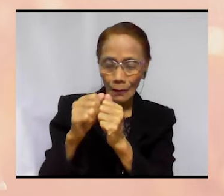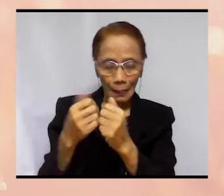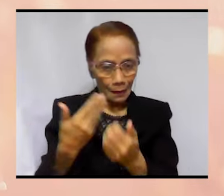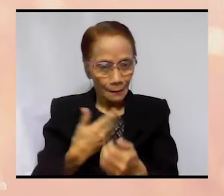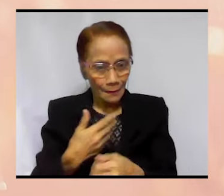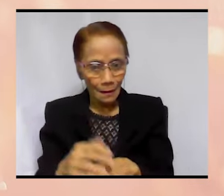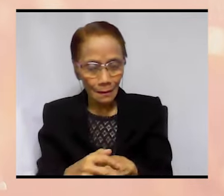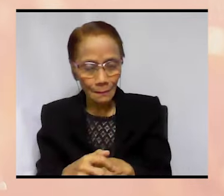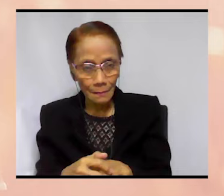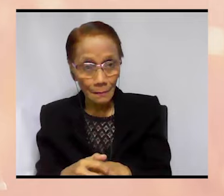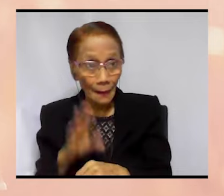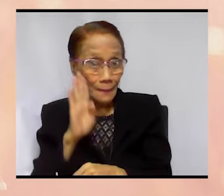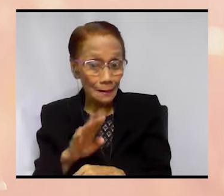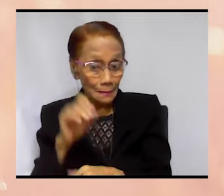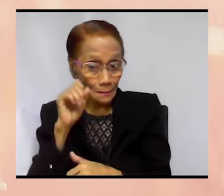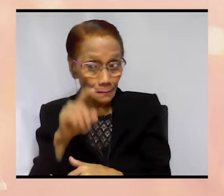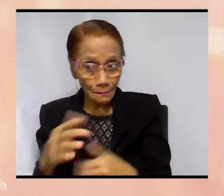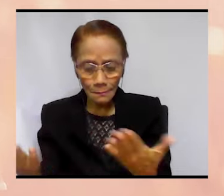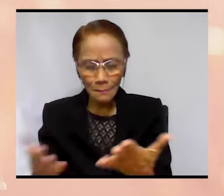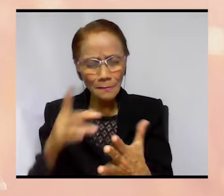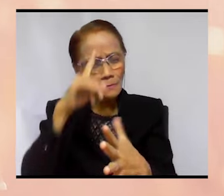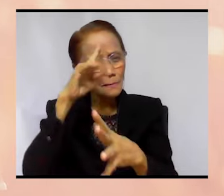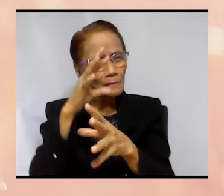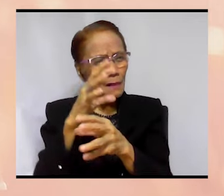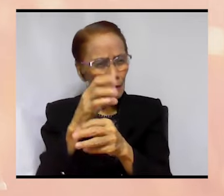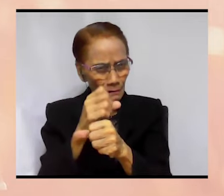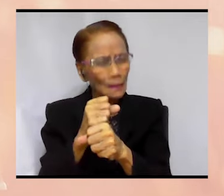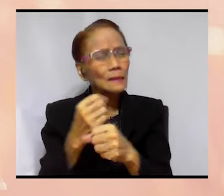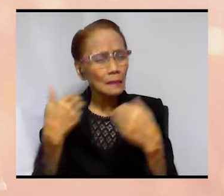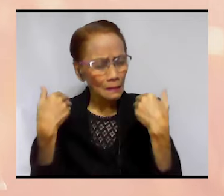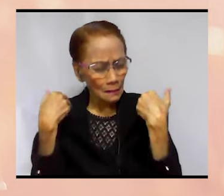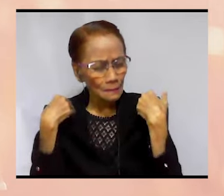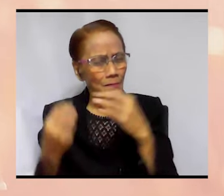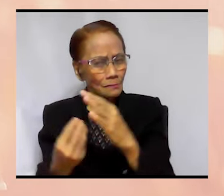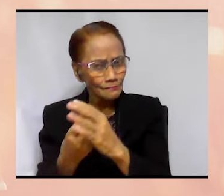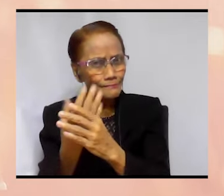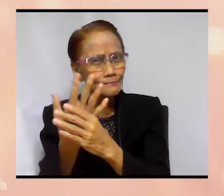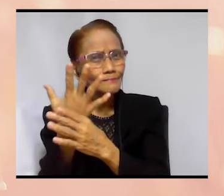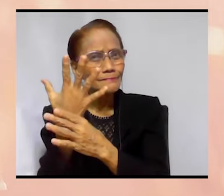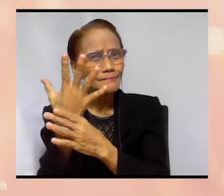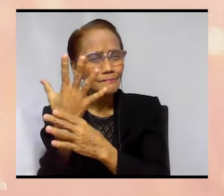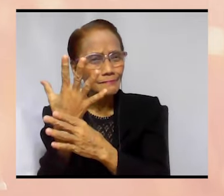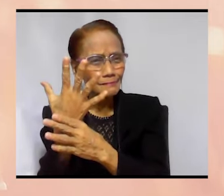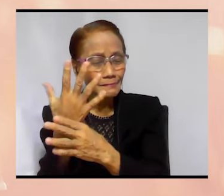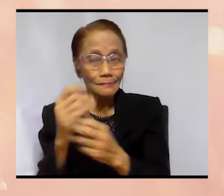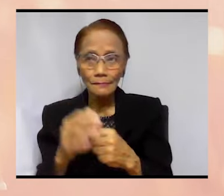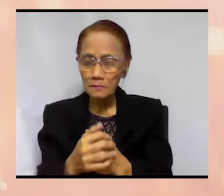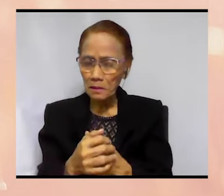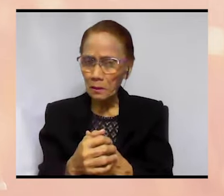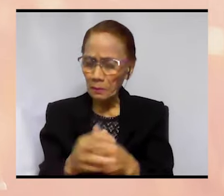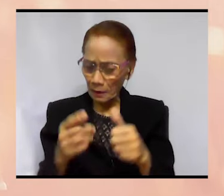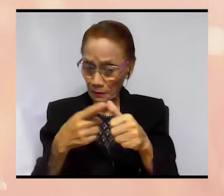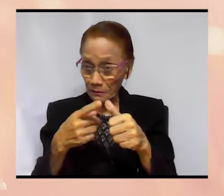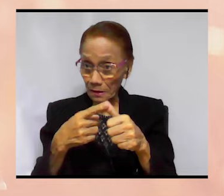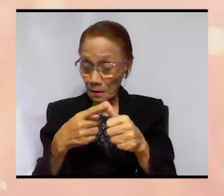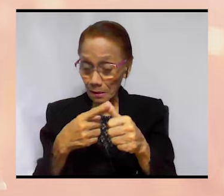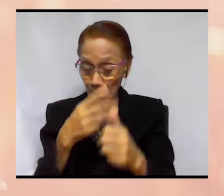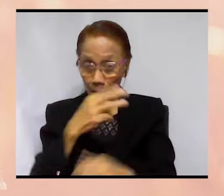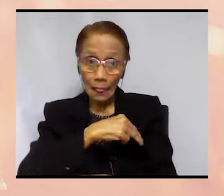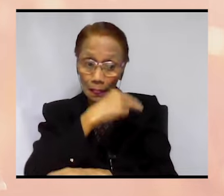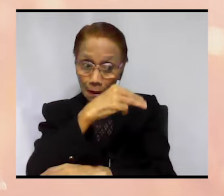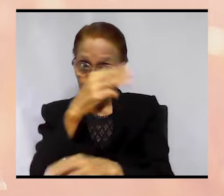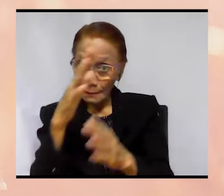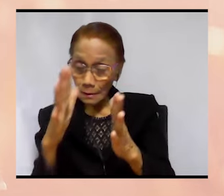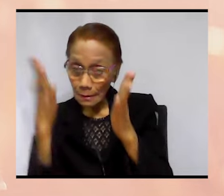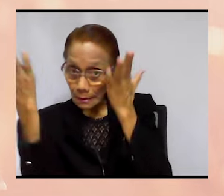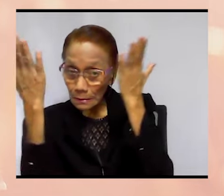and sisters, this is a faith that bears fruit. Fruit in first in the missioner, in the